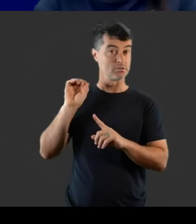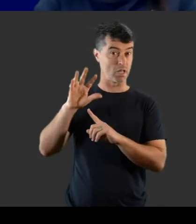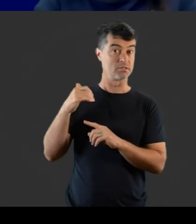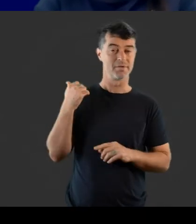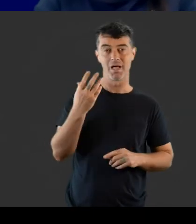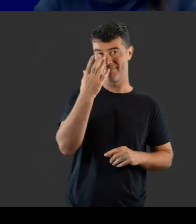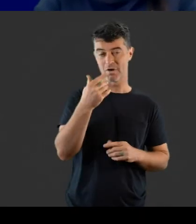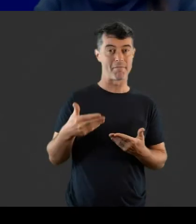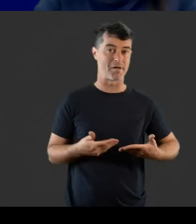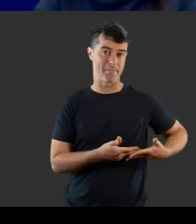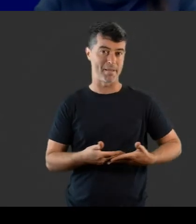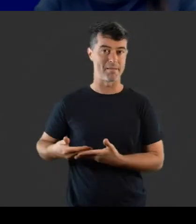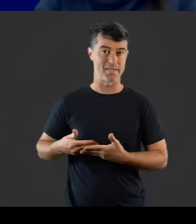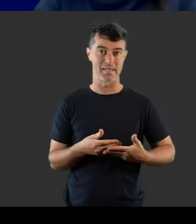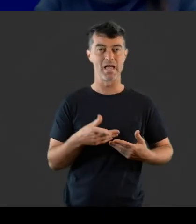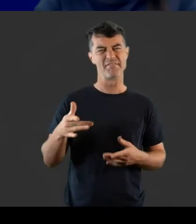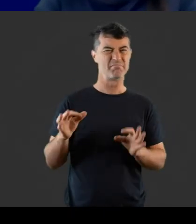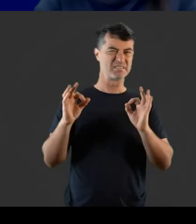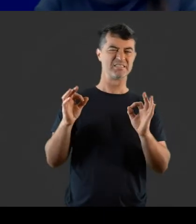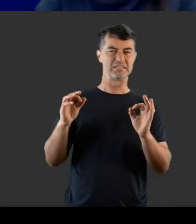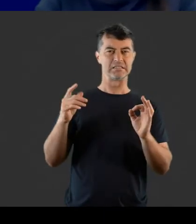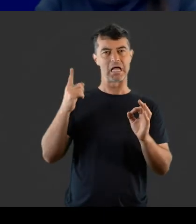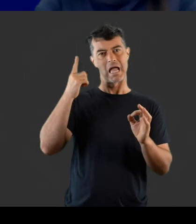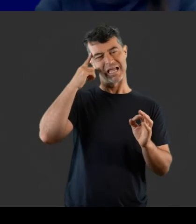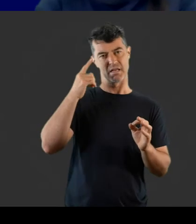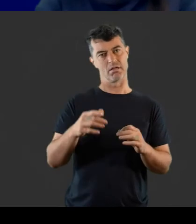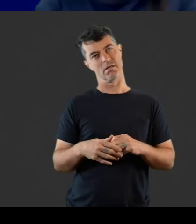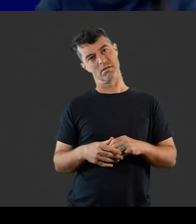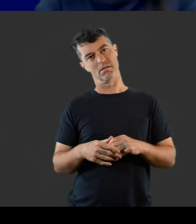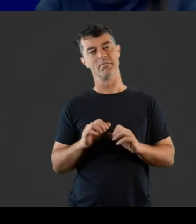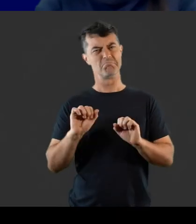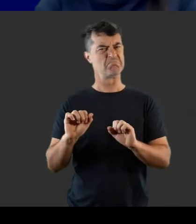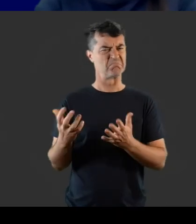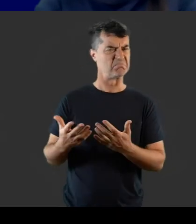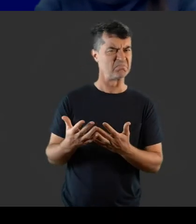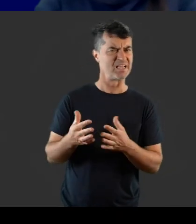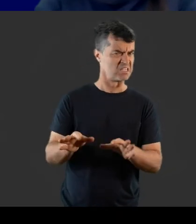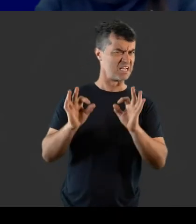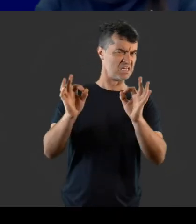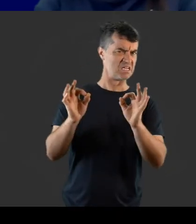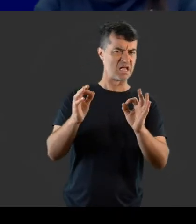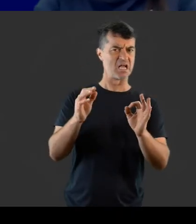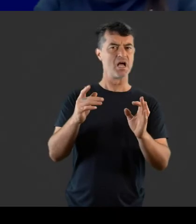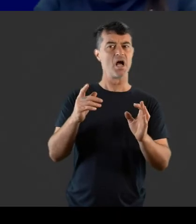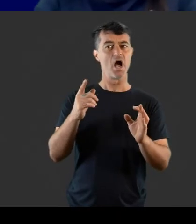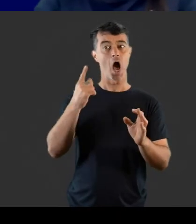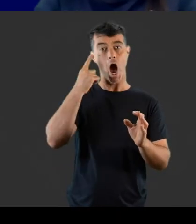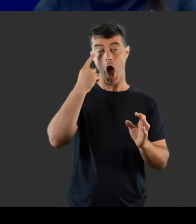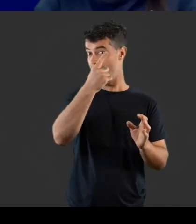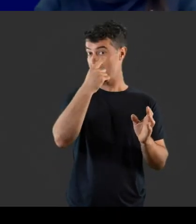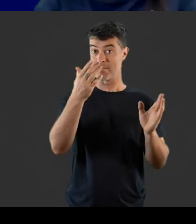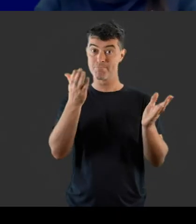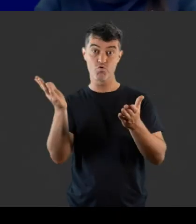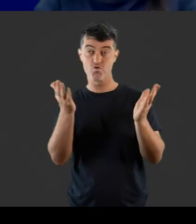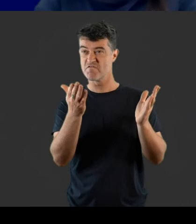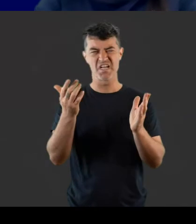right-hand side of the slide, there is a photograph of a baby adopting a peculiar tilted head position. The amount the eyes move